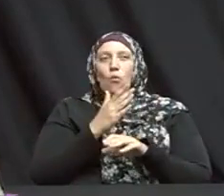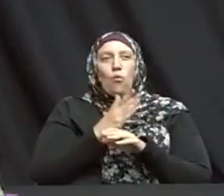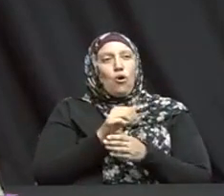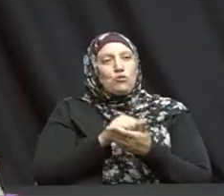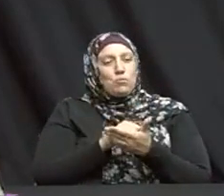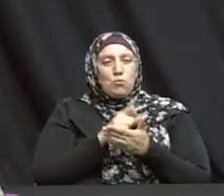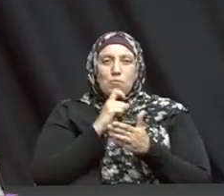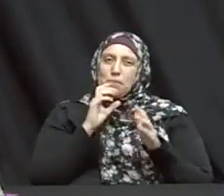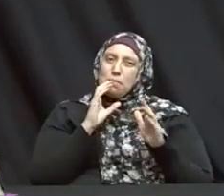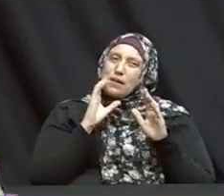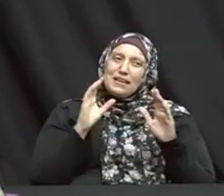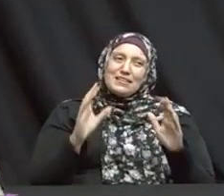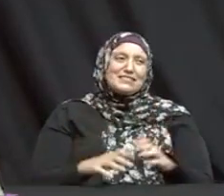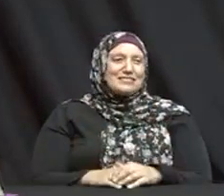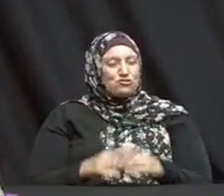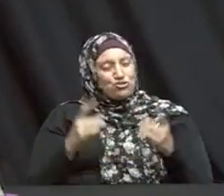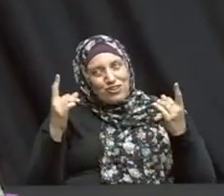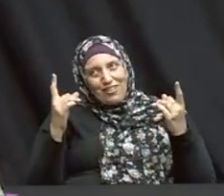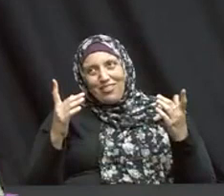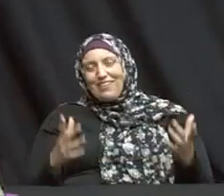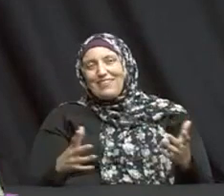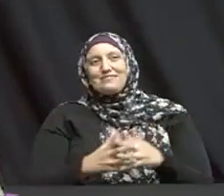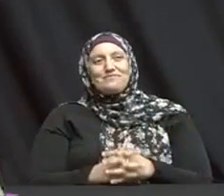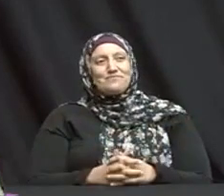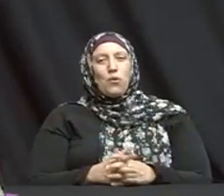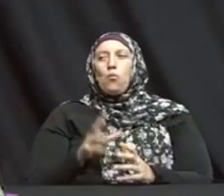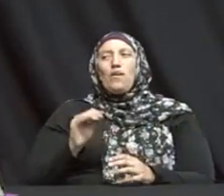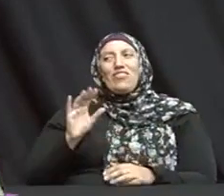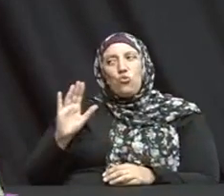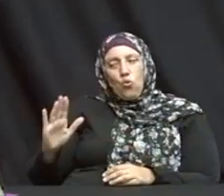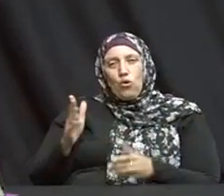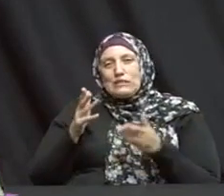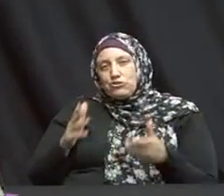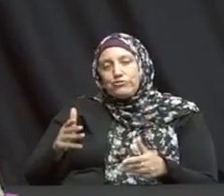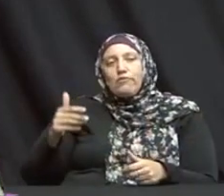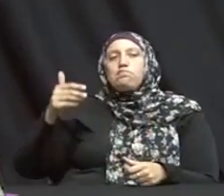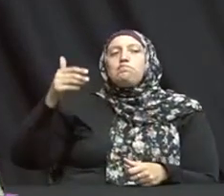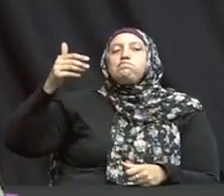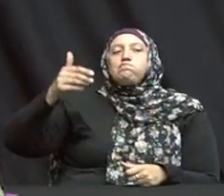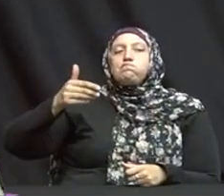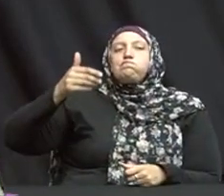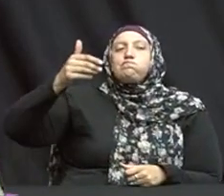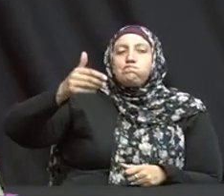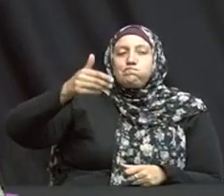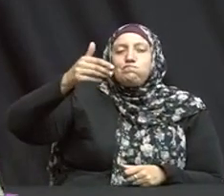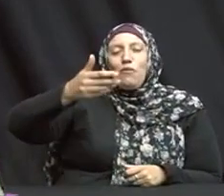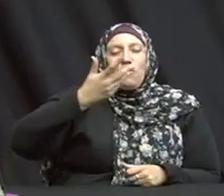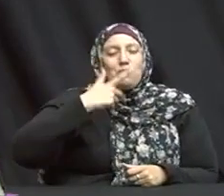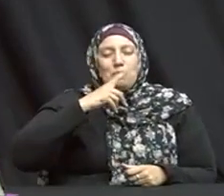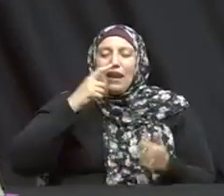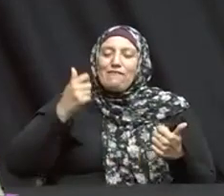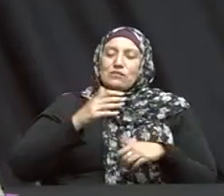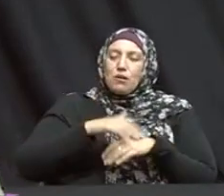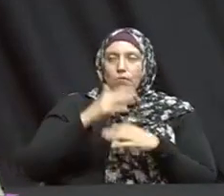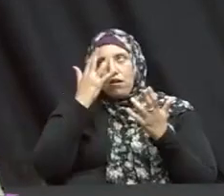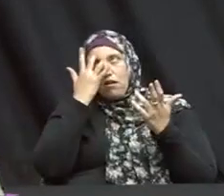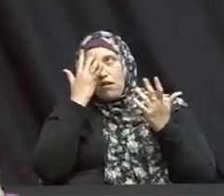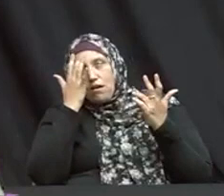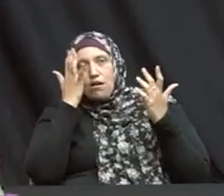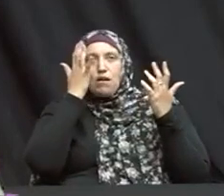do, obviously with your consent, and sometime down the track, once people have had an opportunity to access the